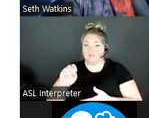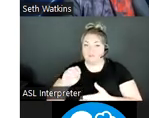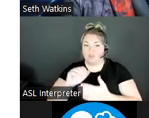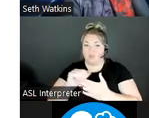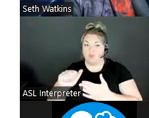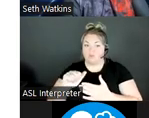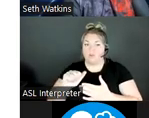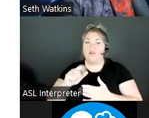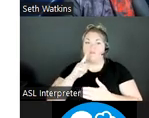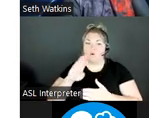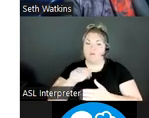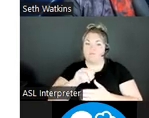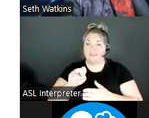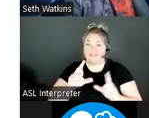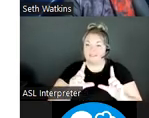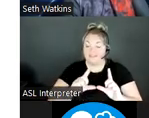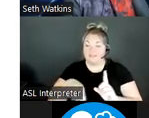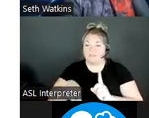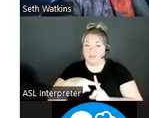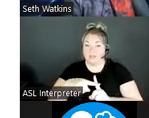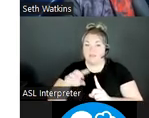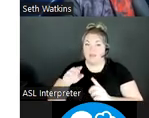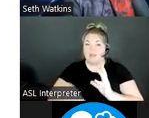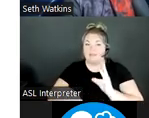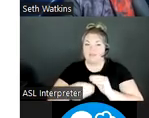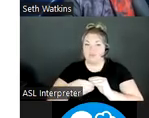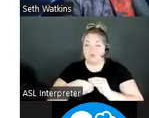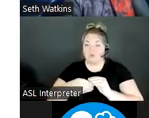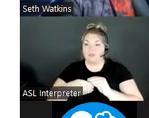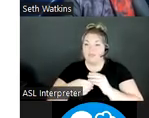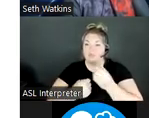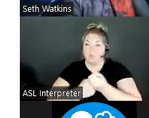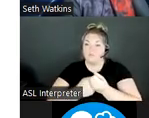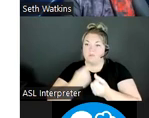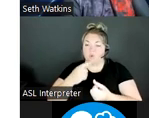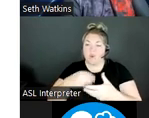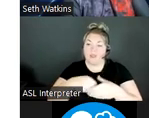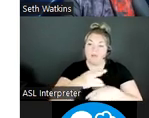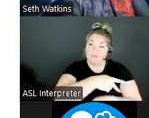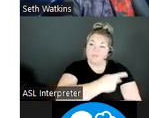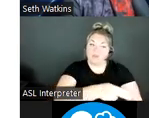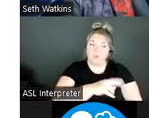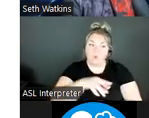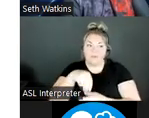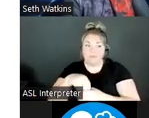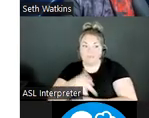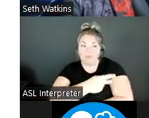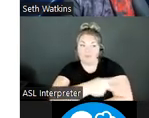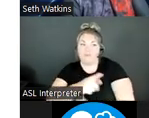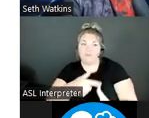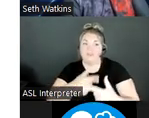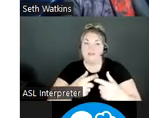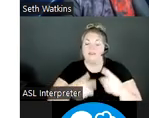$1,750 for a base license, plus additional endorsements for outpatient or inpatient. And then additional fees